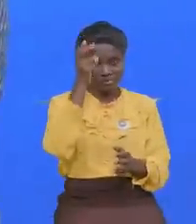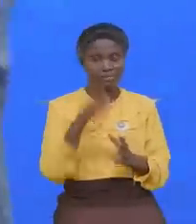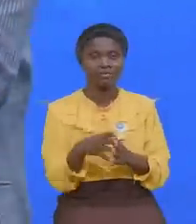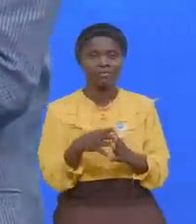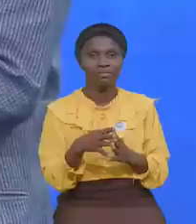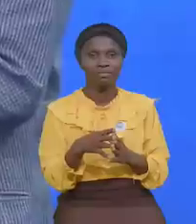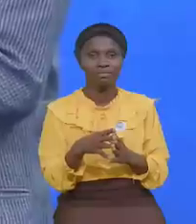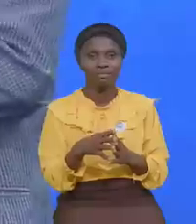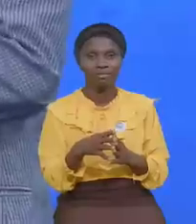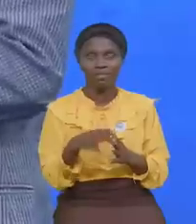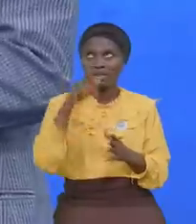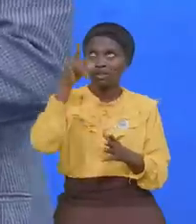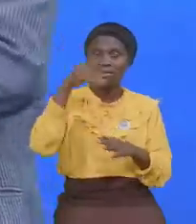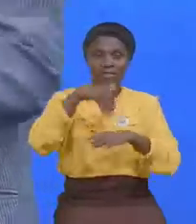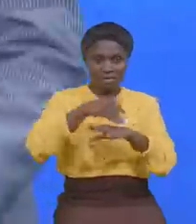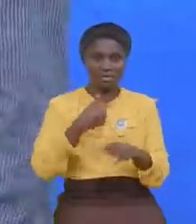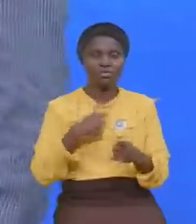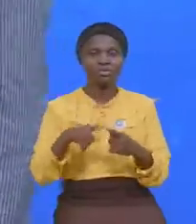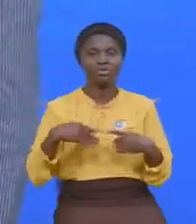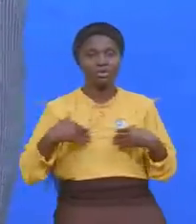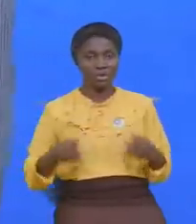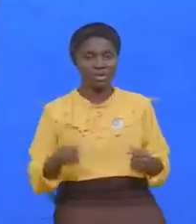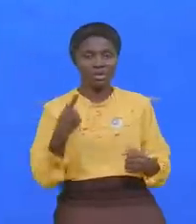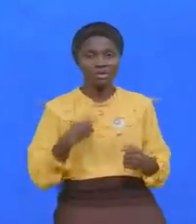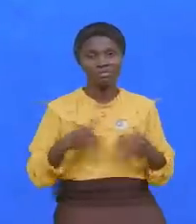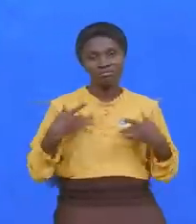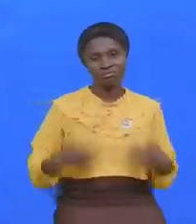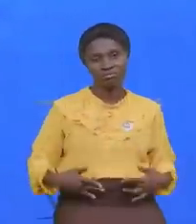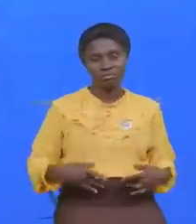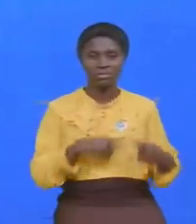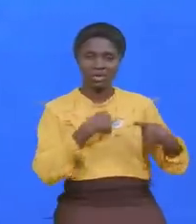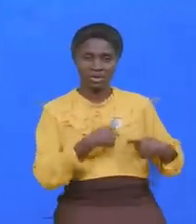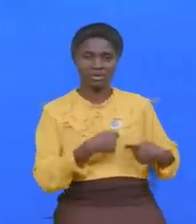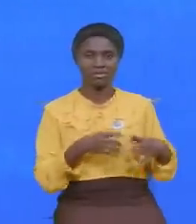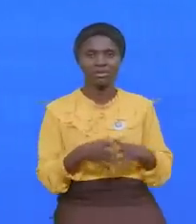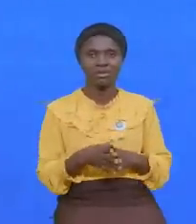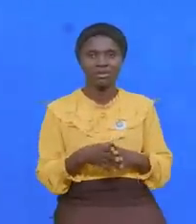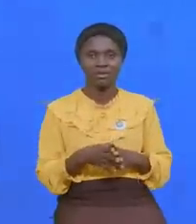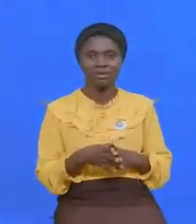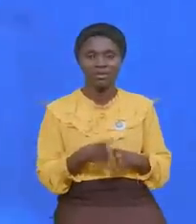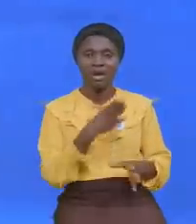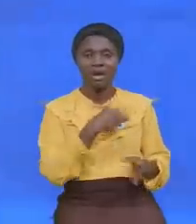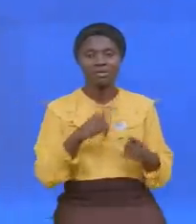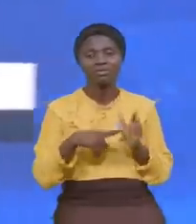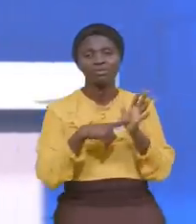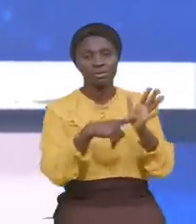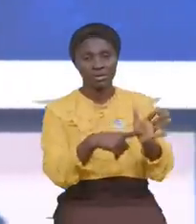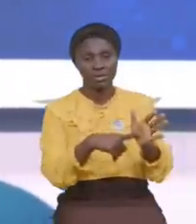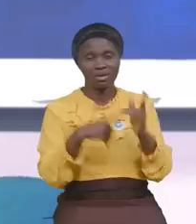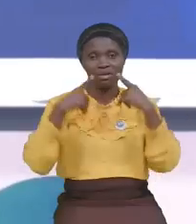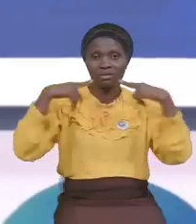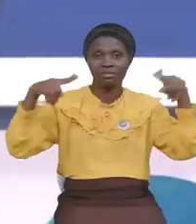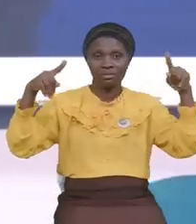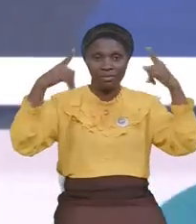He sent me to heal the brokenhearted and to declare and to